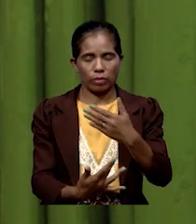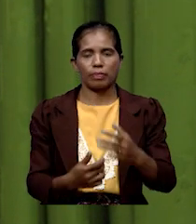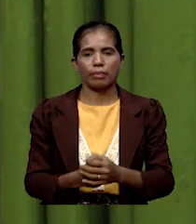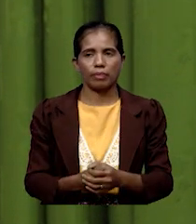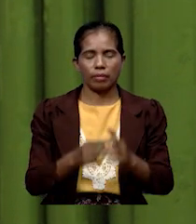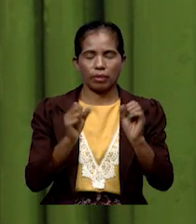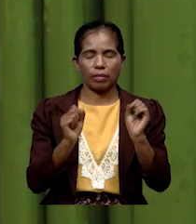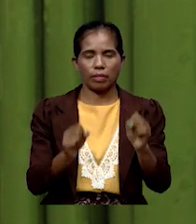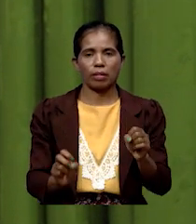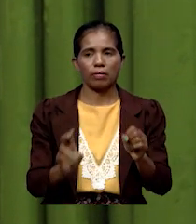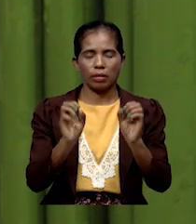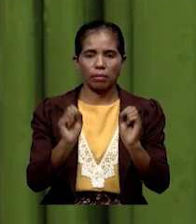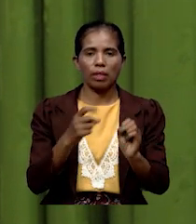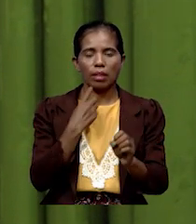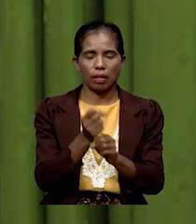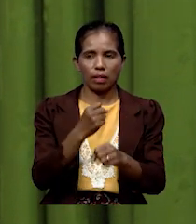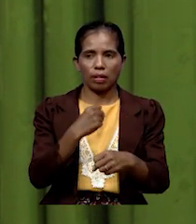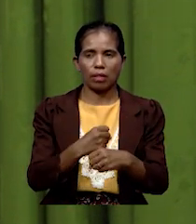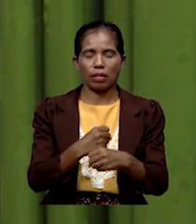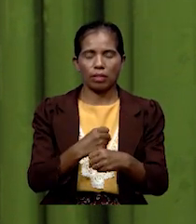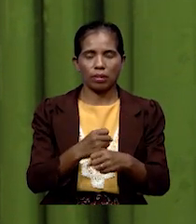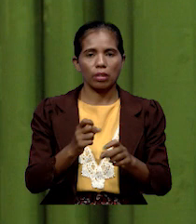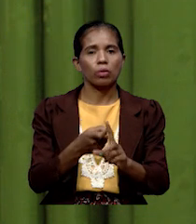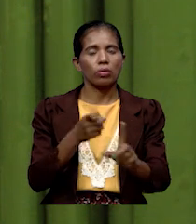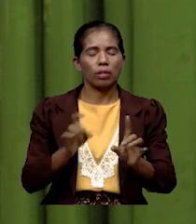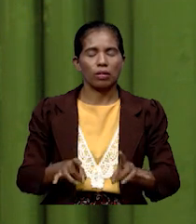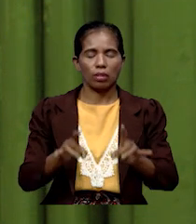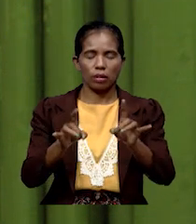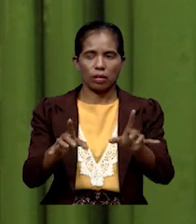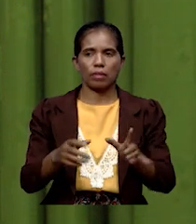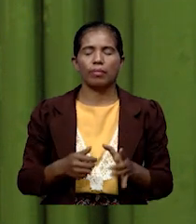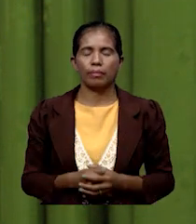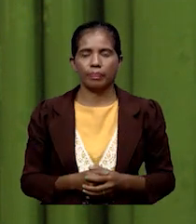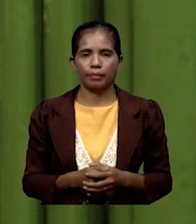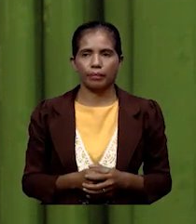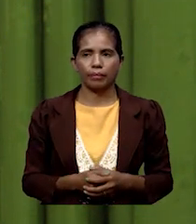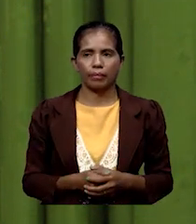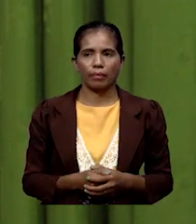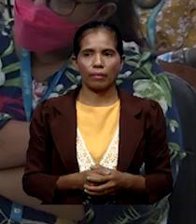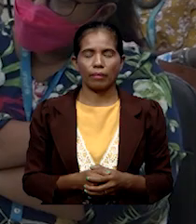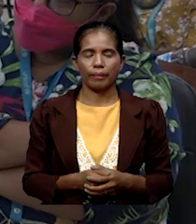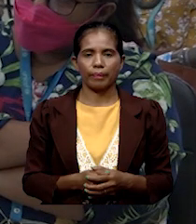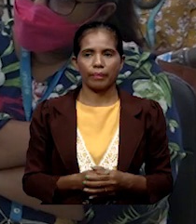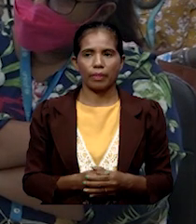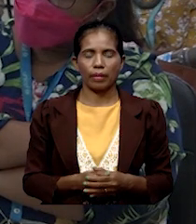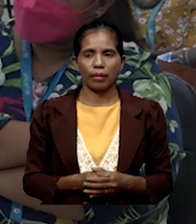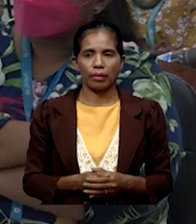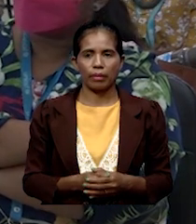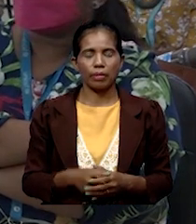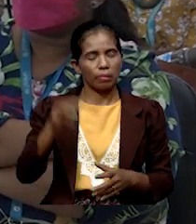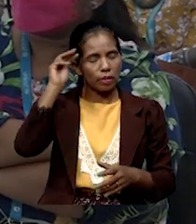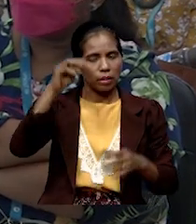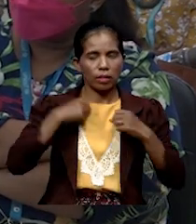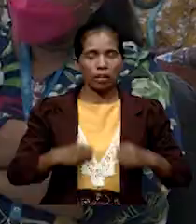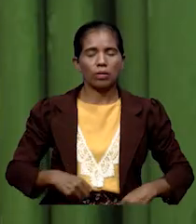largely a result of burning of solid fuels, biomass or coal, for cooking. Ministra Saúde Odete